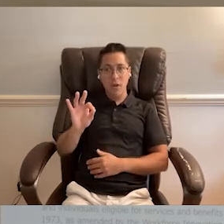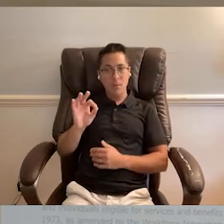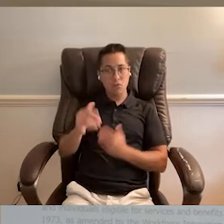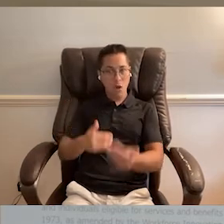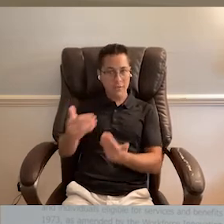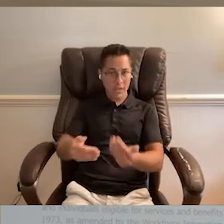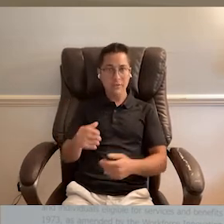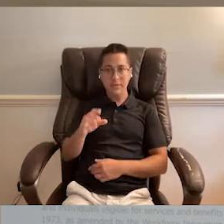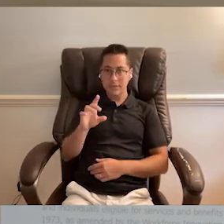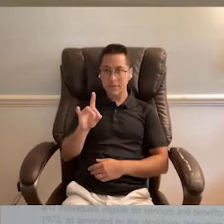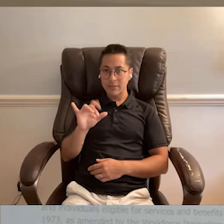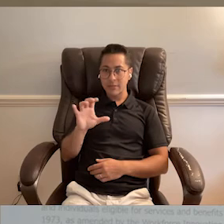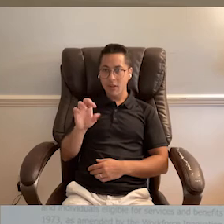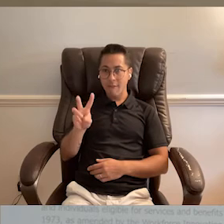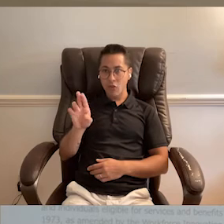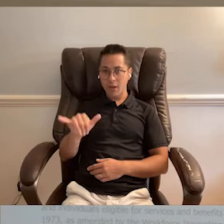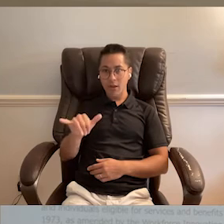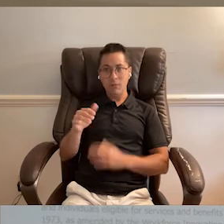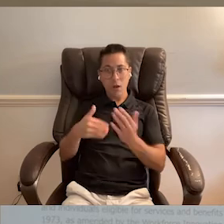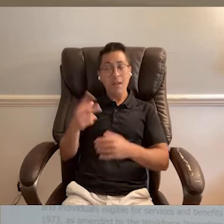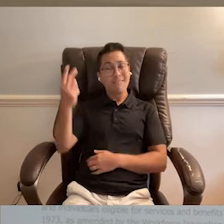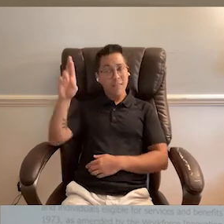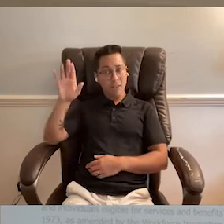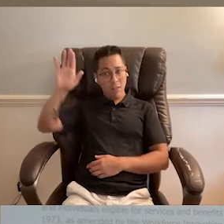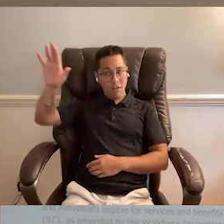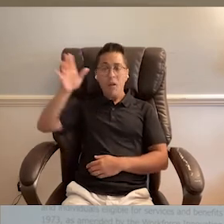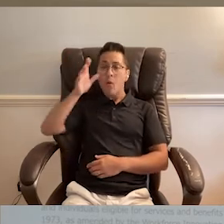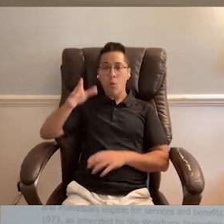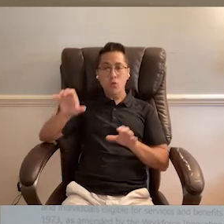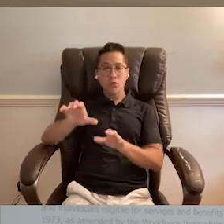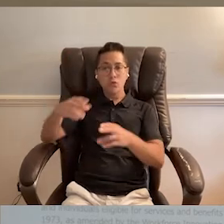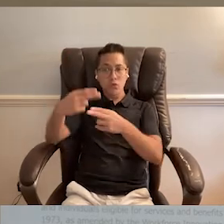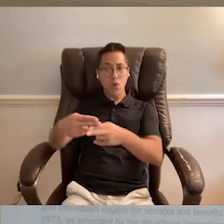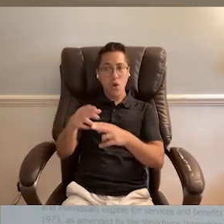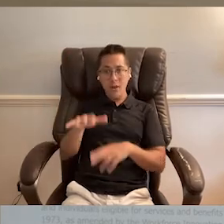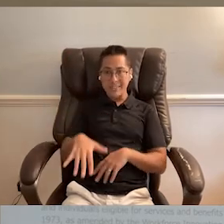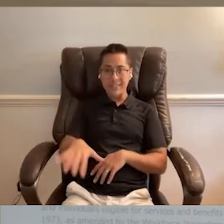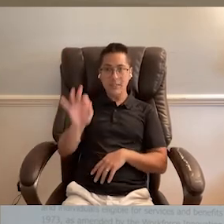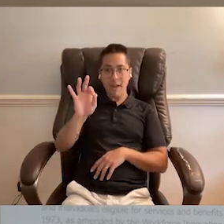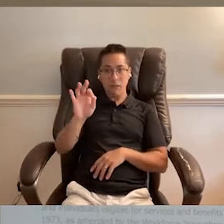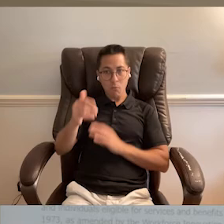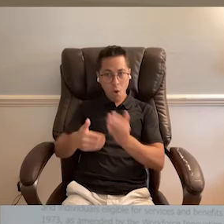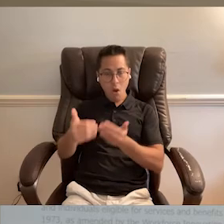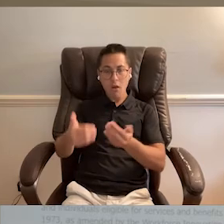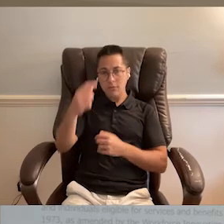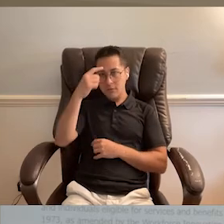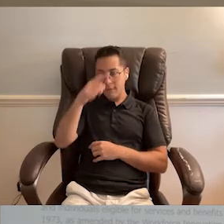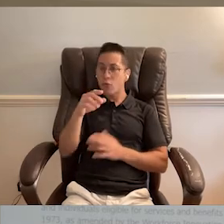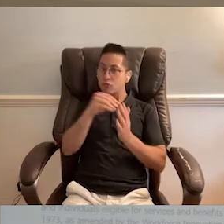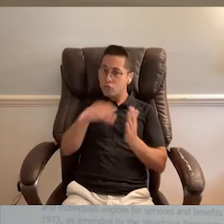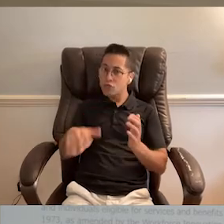The vocational rehabilitation will do what's called the discovery process for students with more